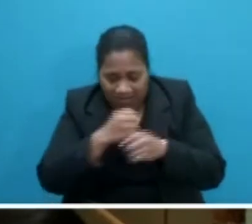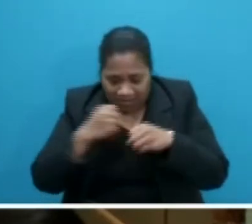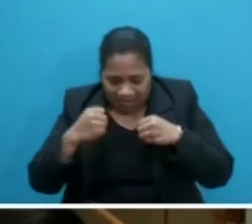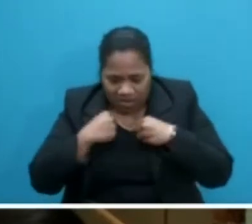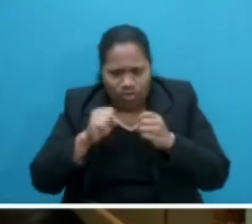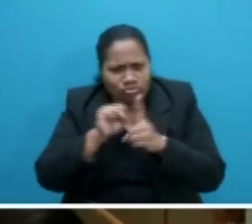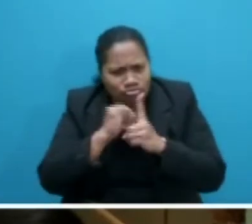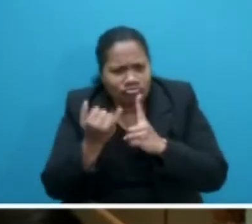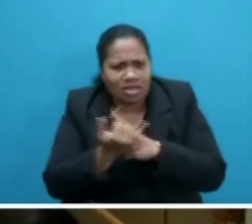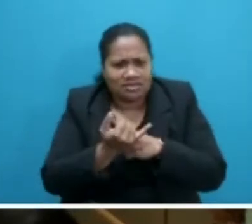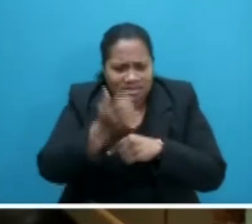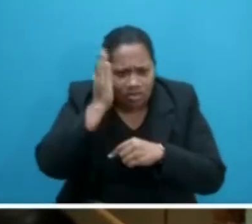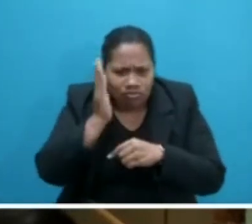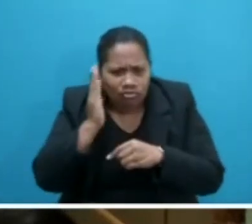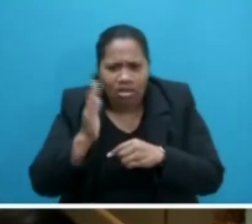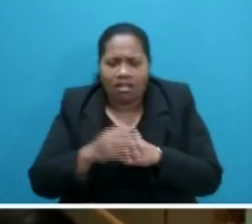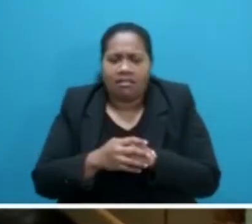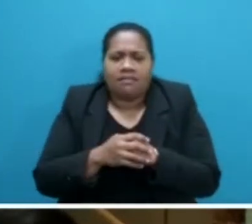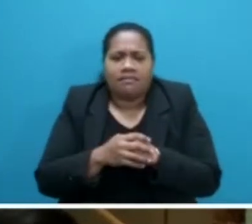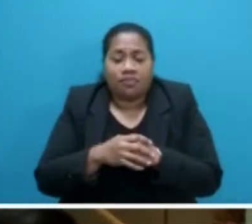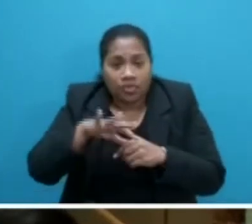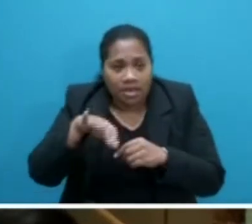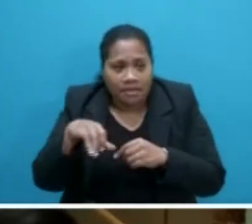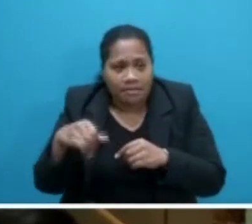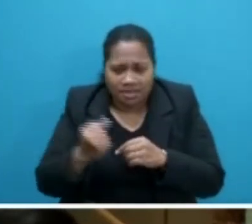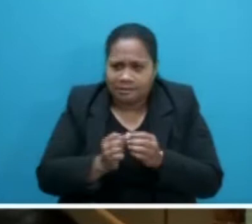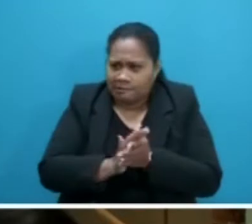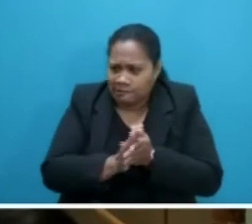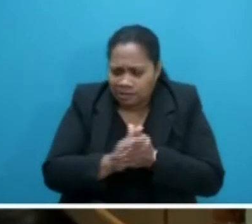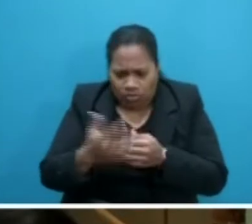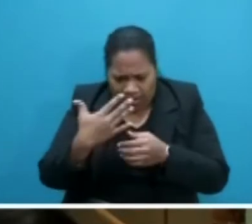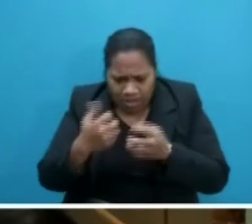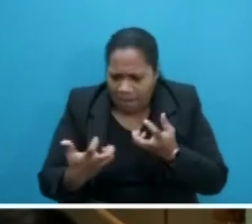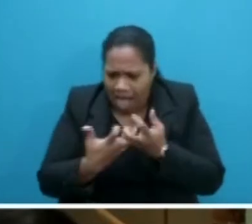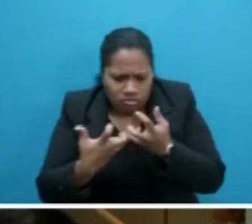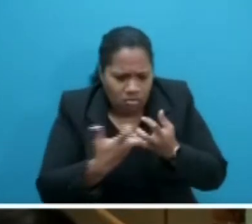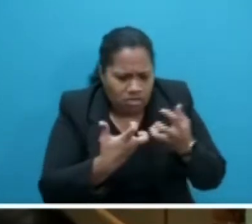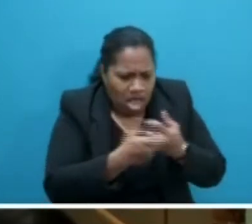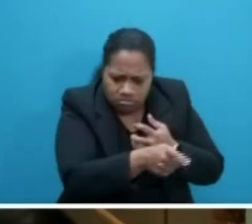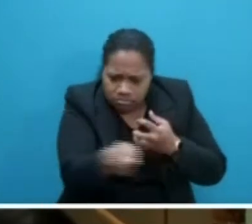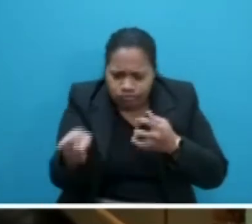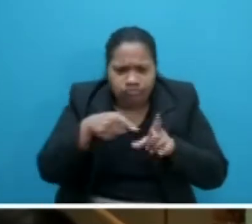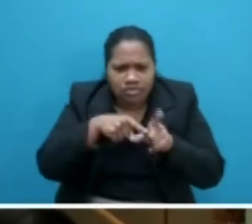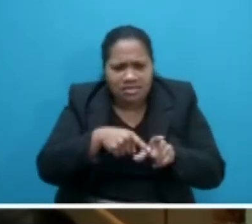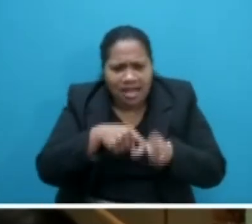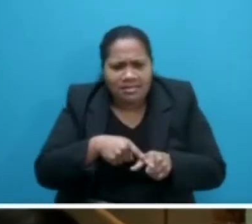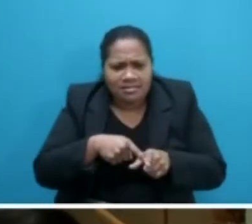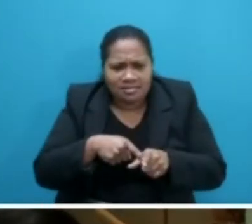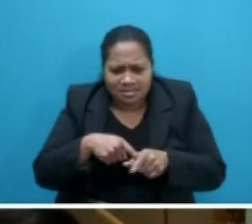large. And we must endeavor to match the hunger of our young entrepreneurs to seize